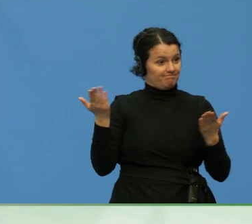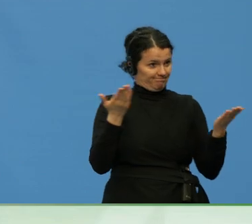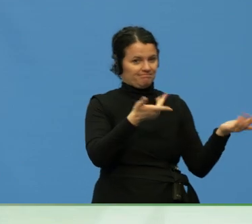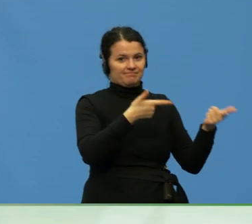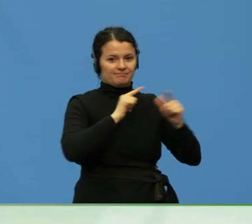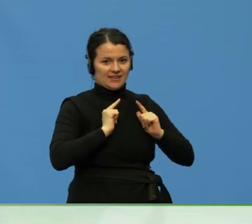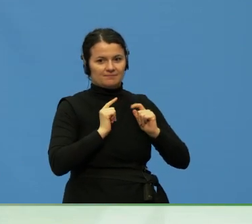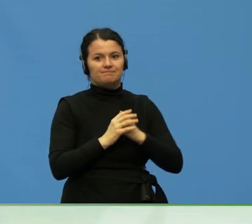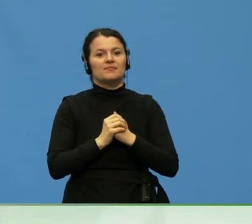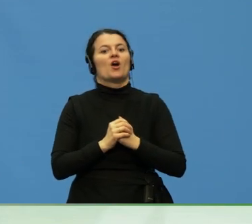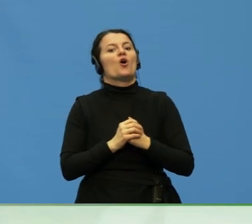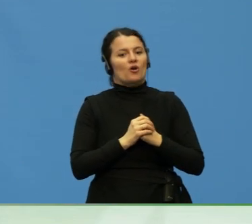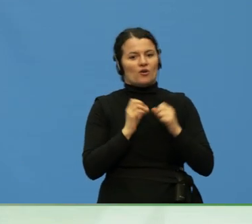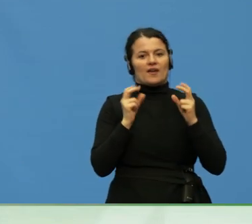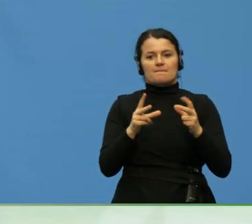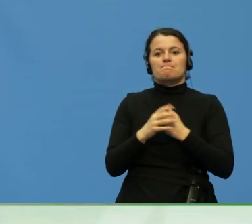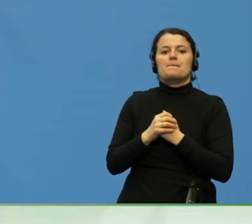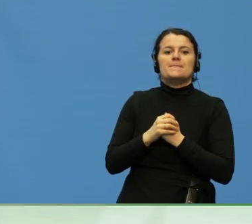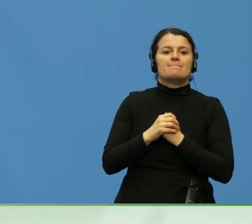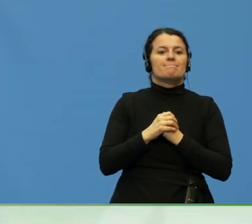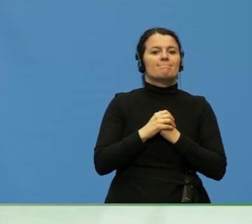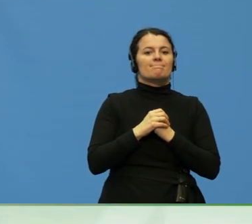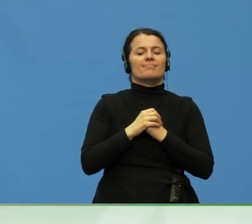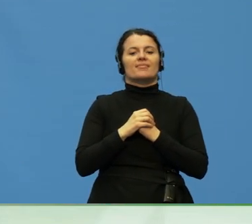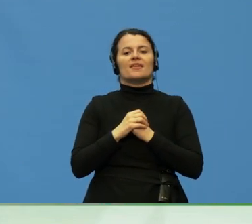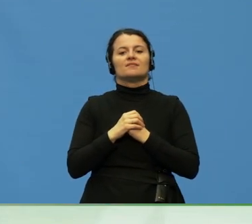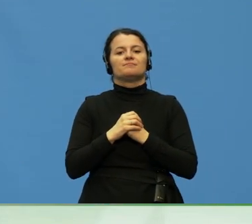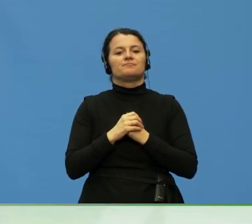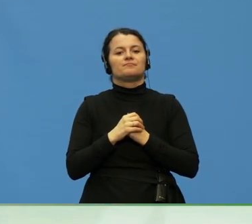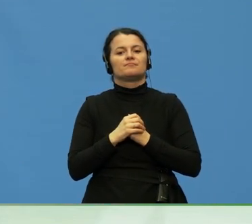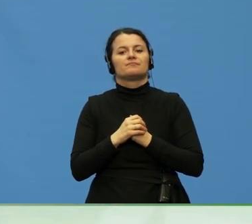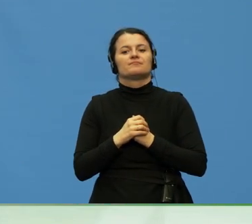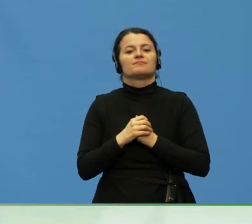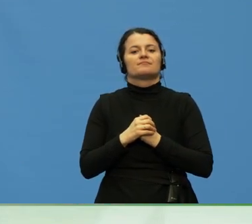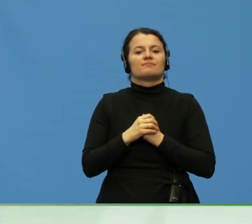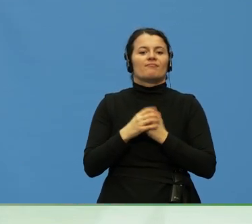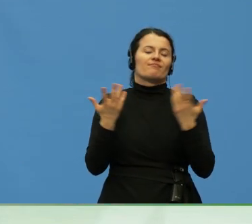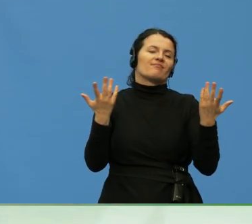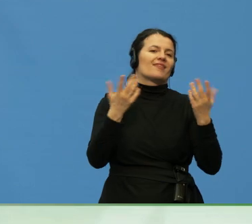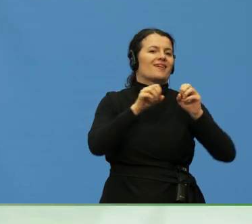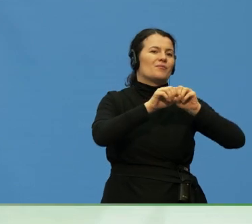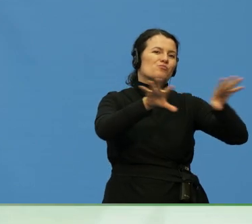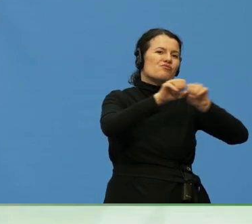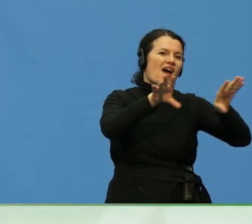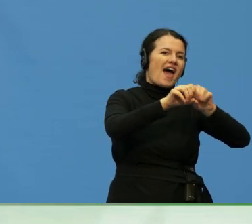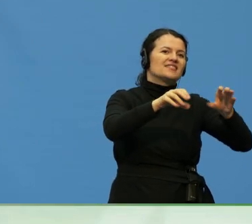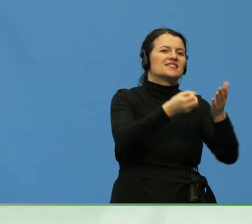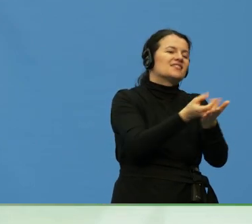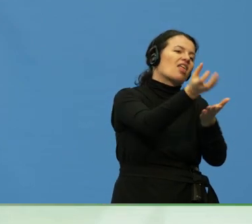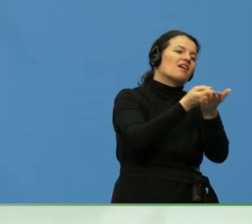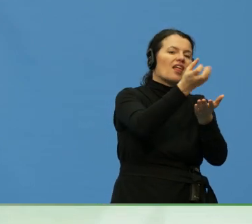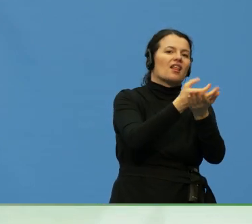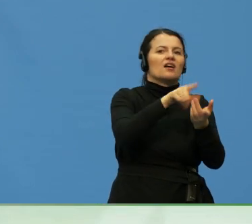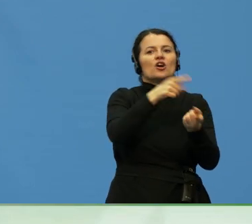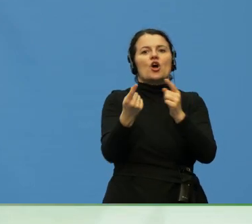I think we underestimate the importance of the tabloid press, social media, the ordinary human being on the street